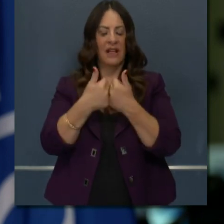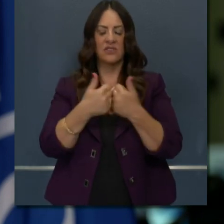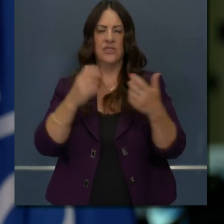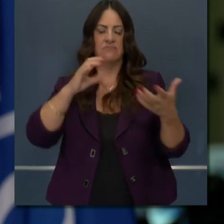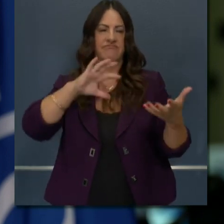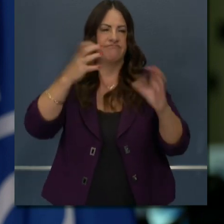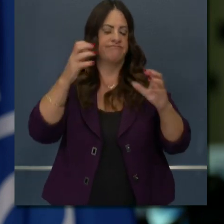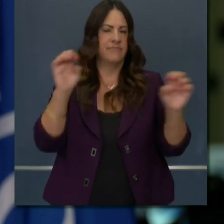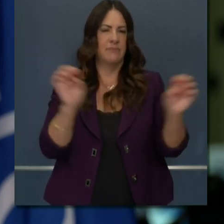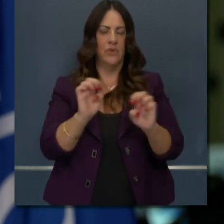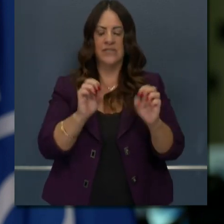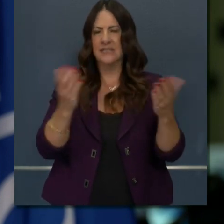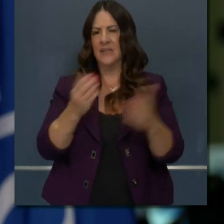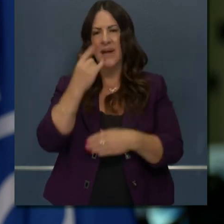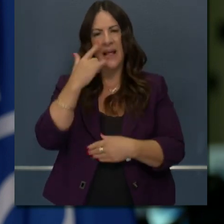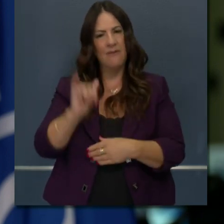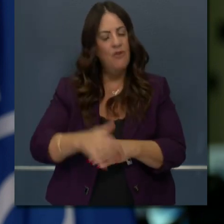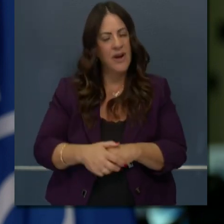disasters and emergencies,